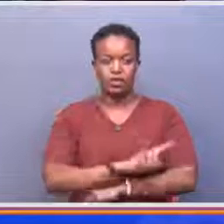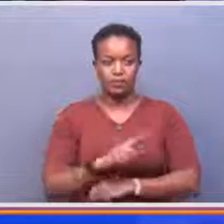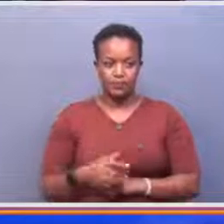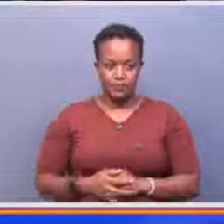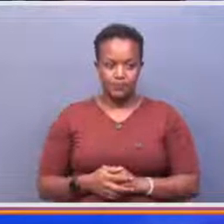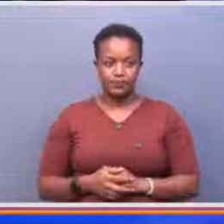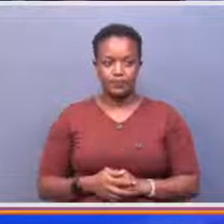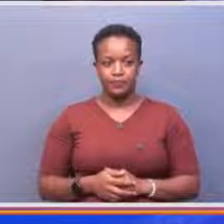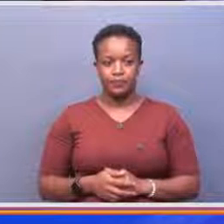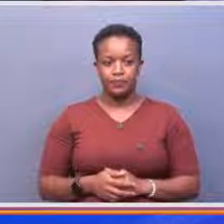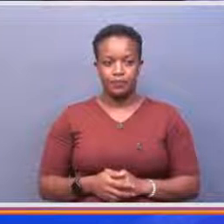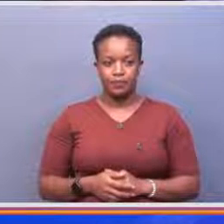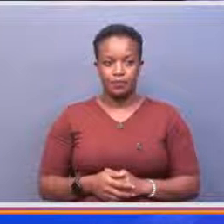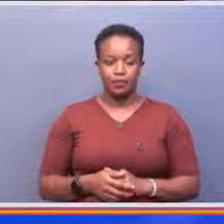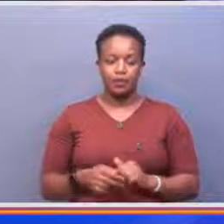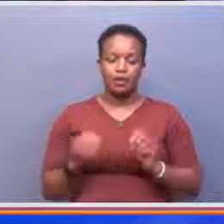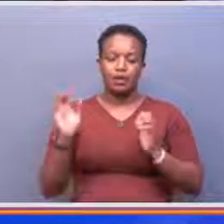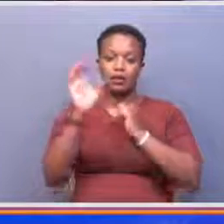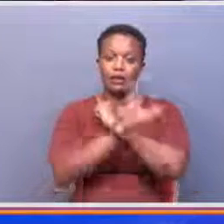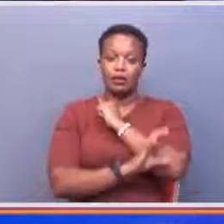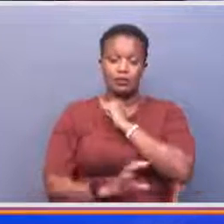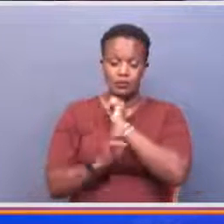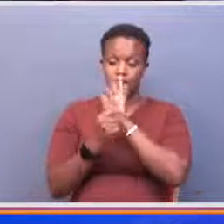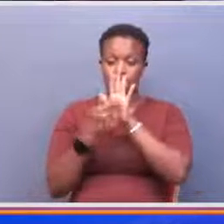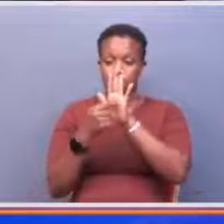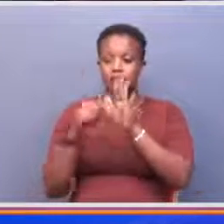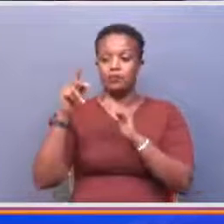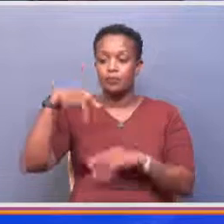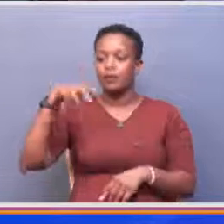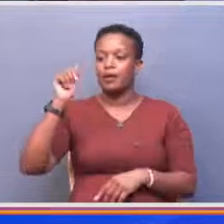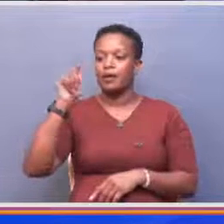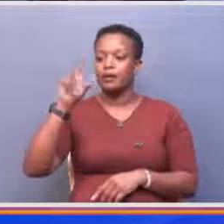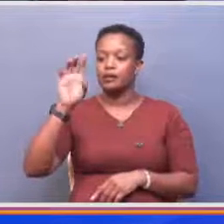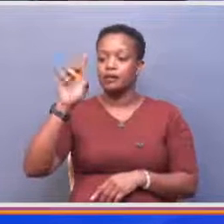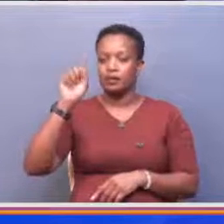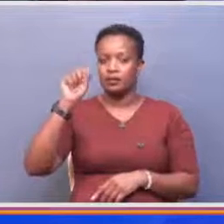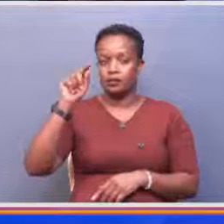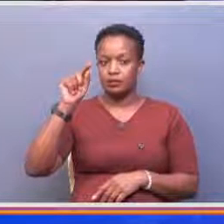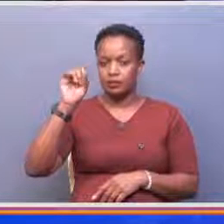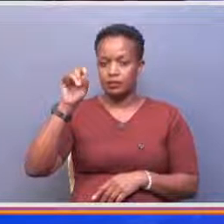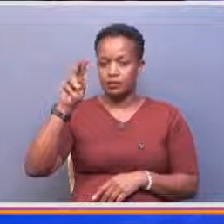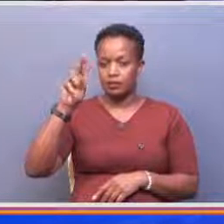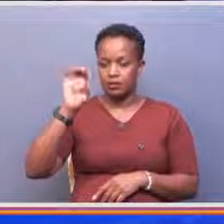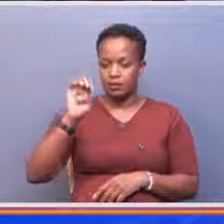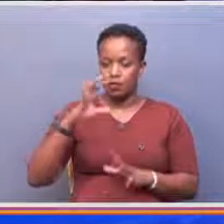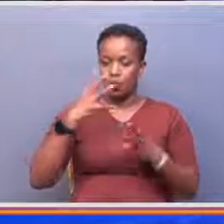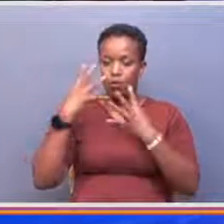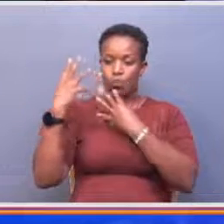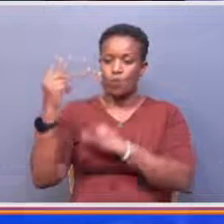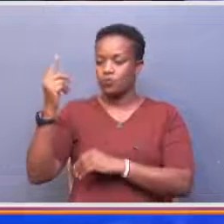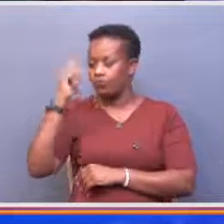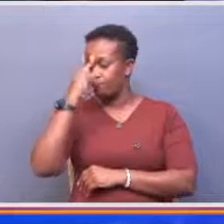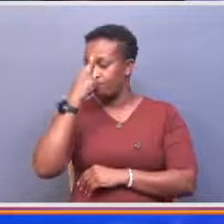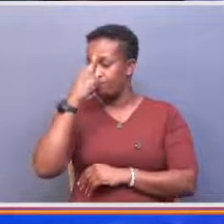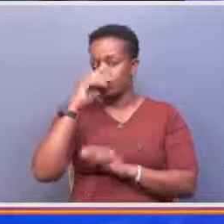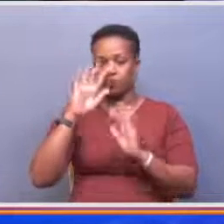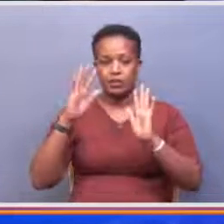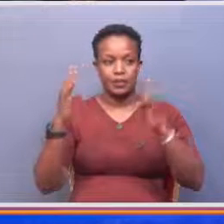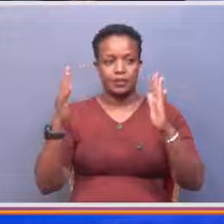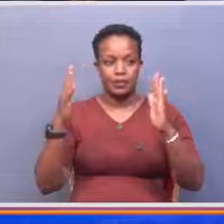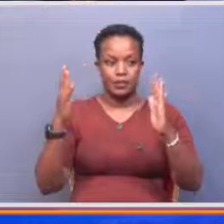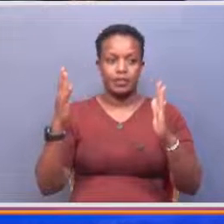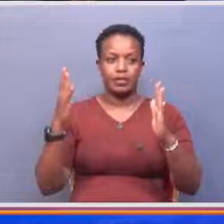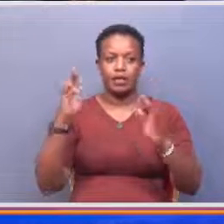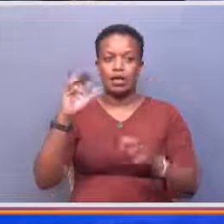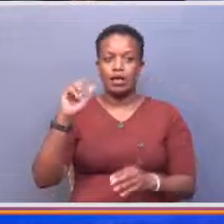speaking countries such as Palestine, who live in Kenya, congregated at the Sir Ali grounds in Ngara to celebrate the Al-Quds Day. Chief Justice